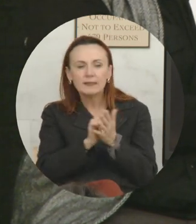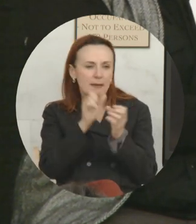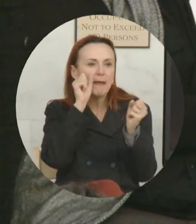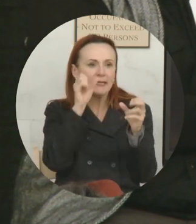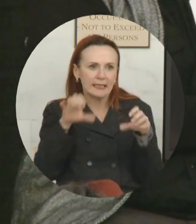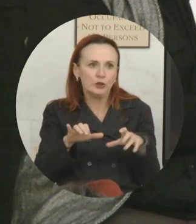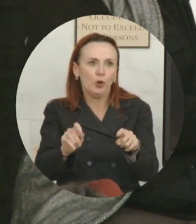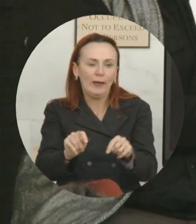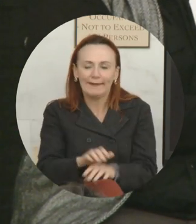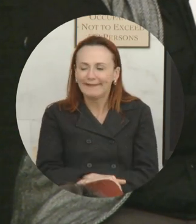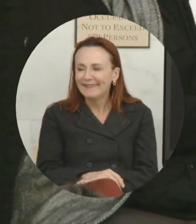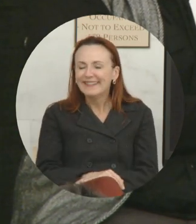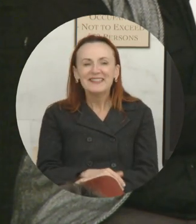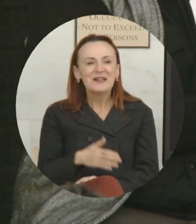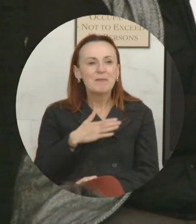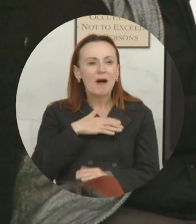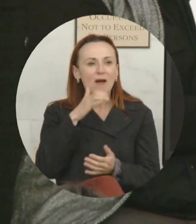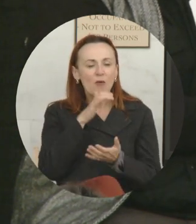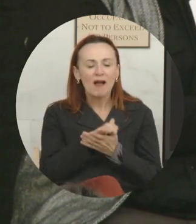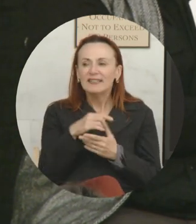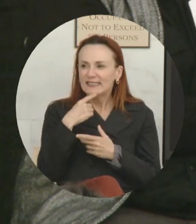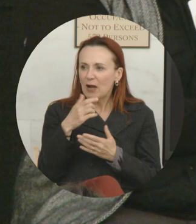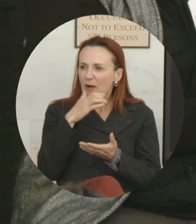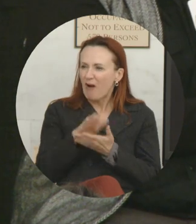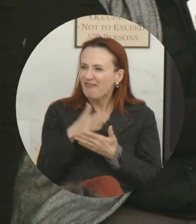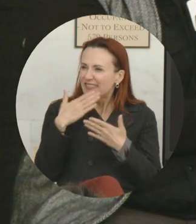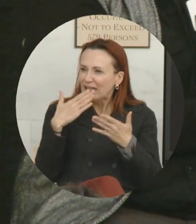To my wife, "Thank you for this opportunity."